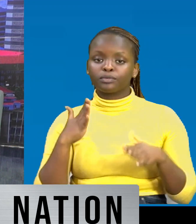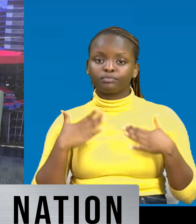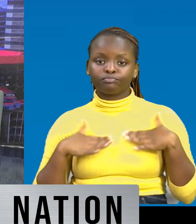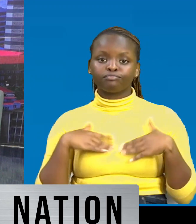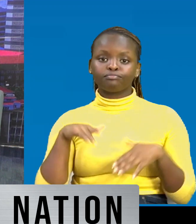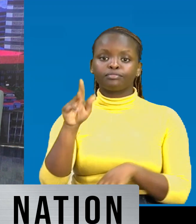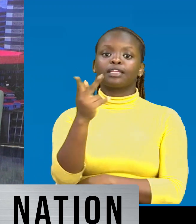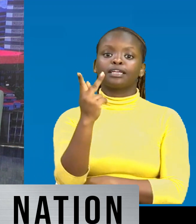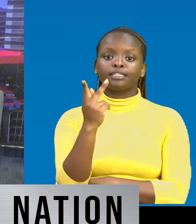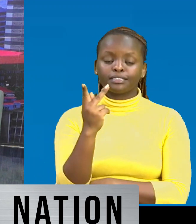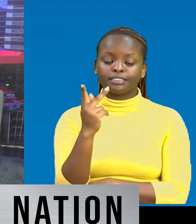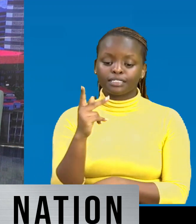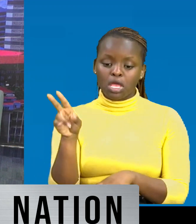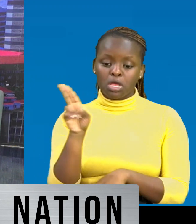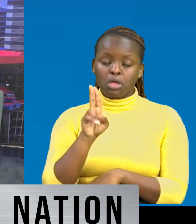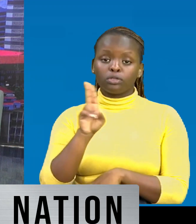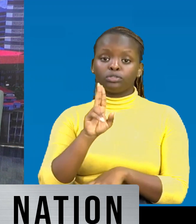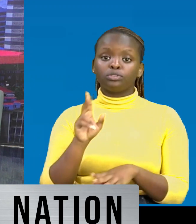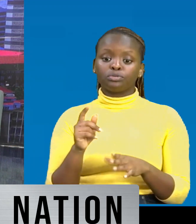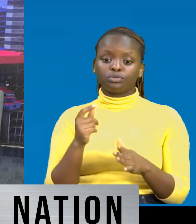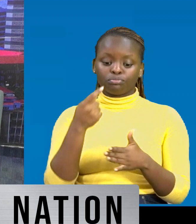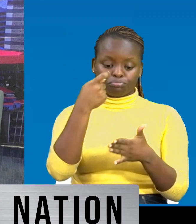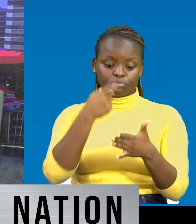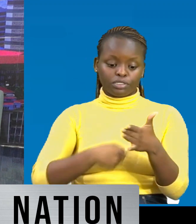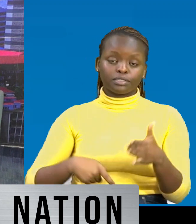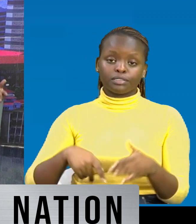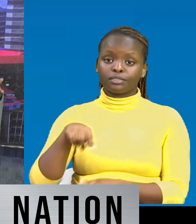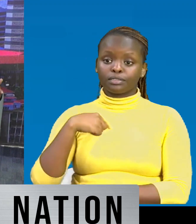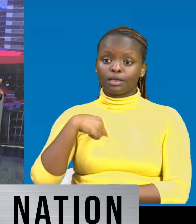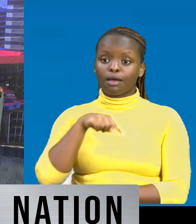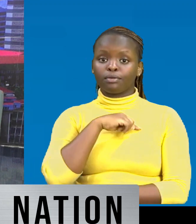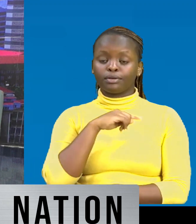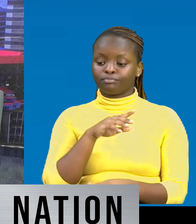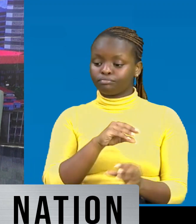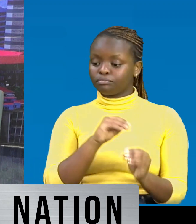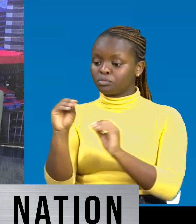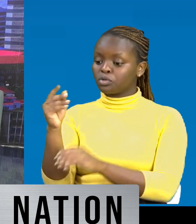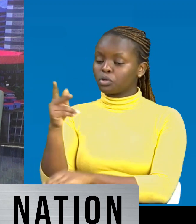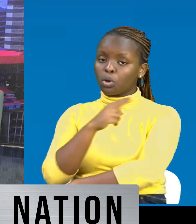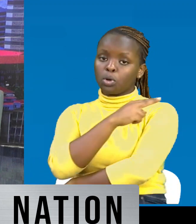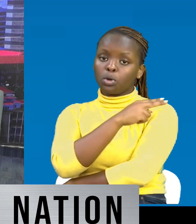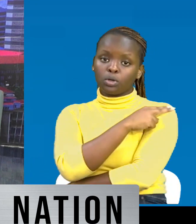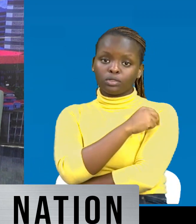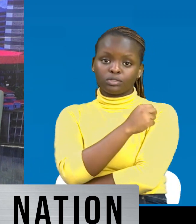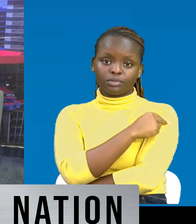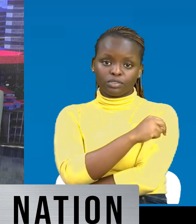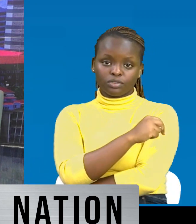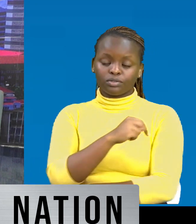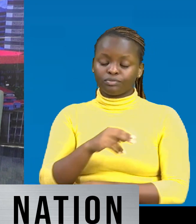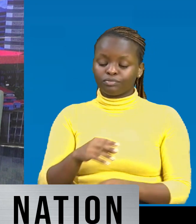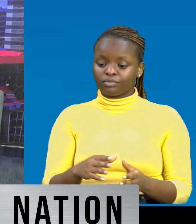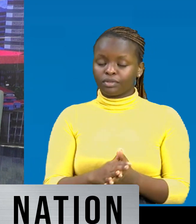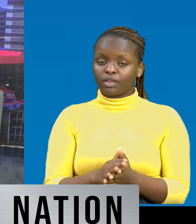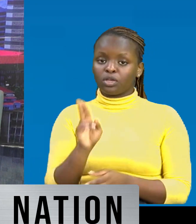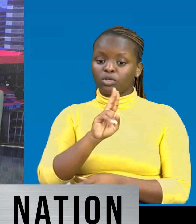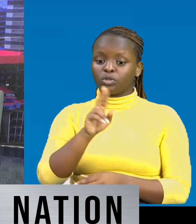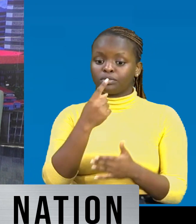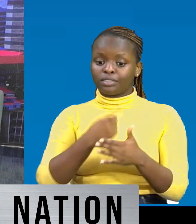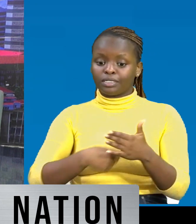to use our taxes to take care of them. Some of them are going to go to hospitals. We are going to use our taxes to take care of that. Look.